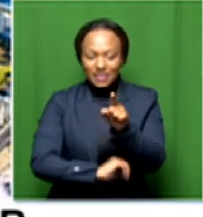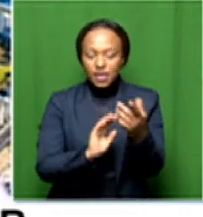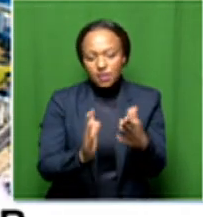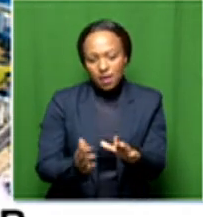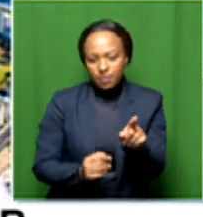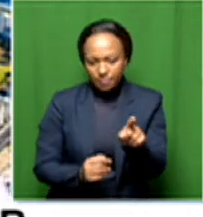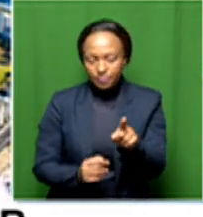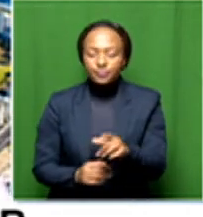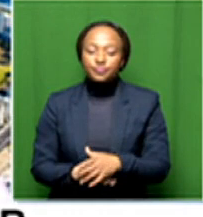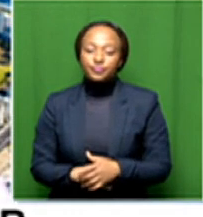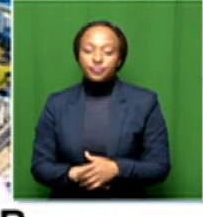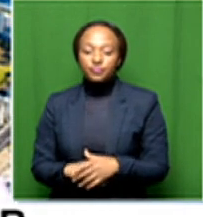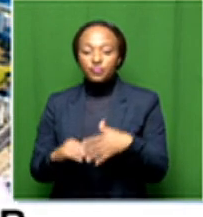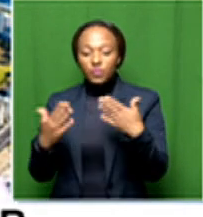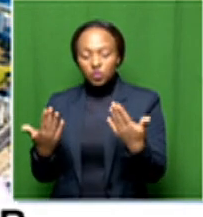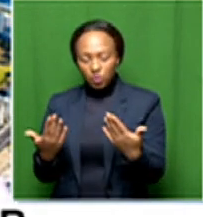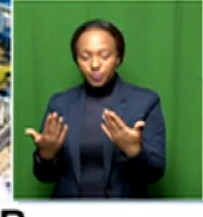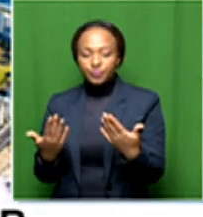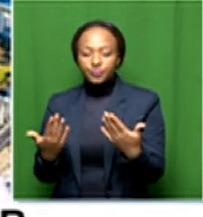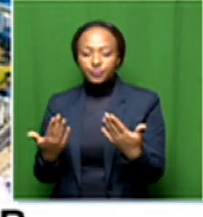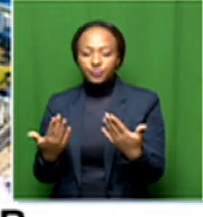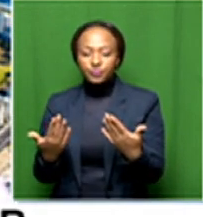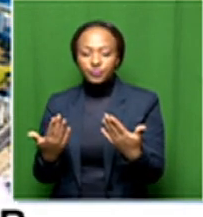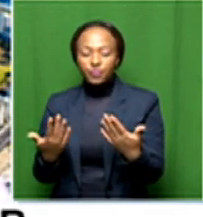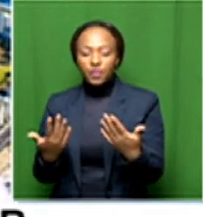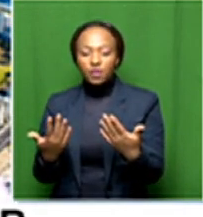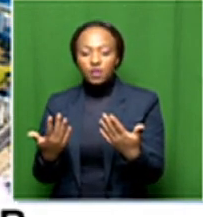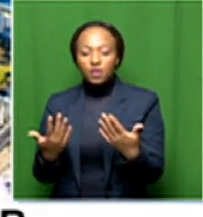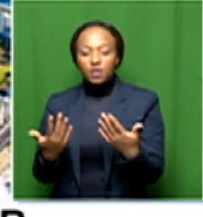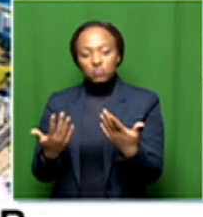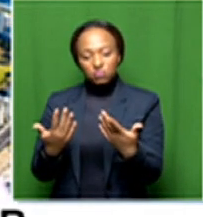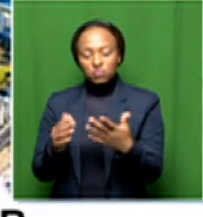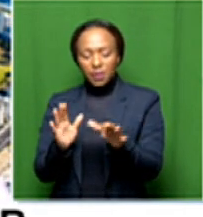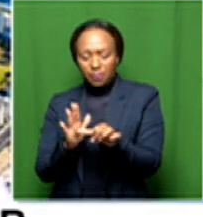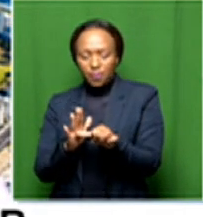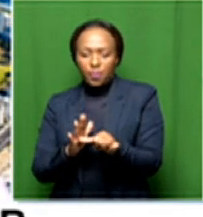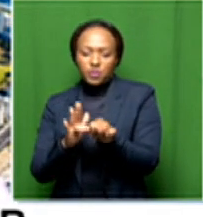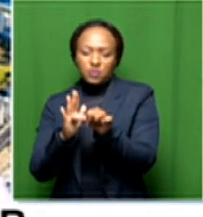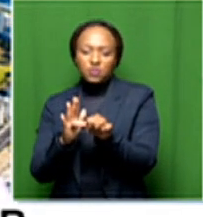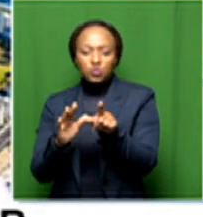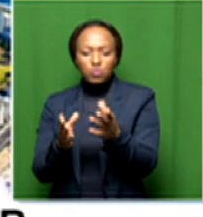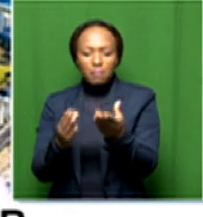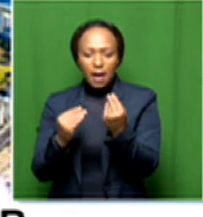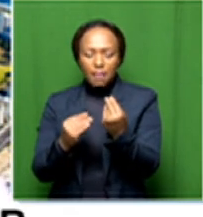die. So it seems intuitive to give this